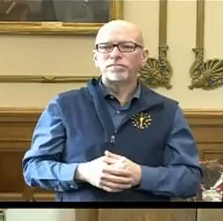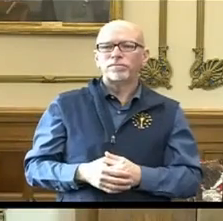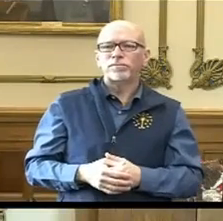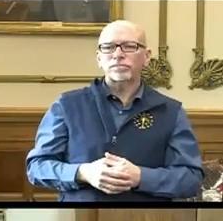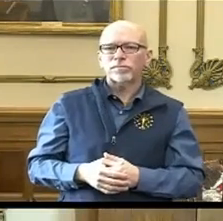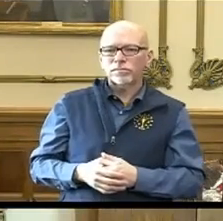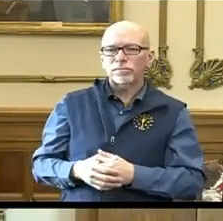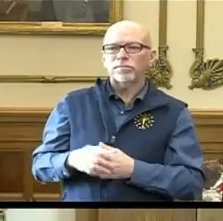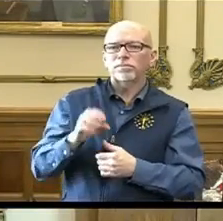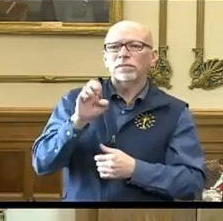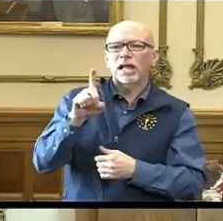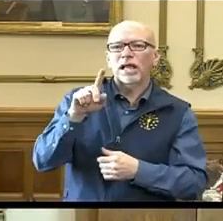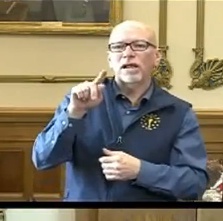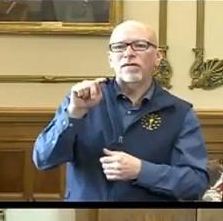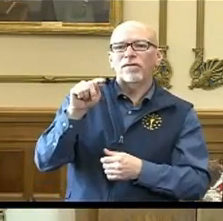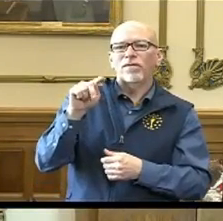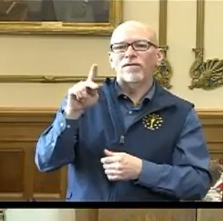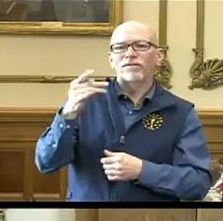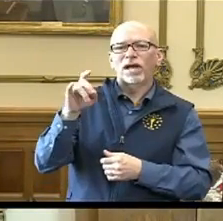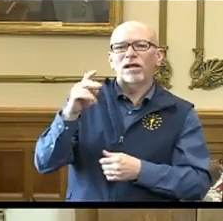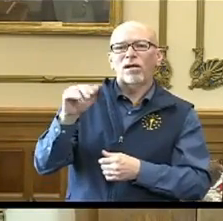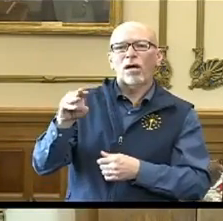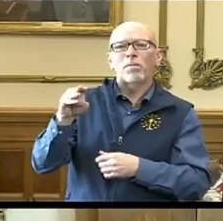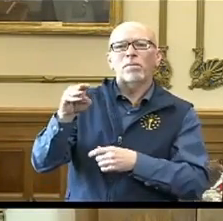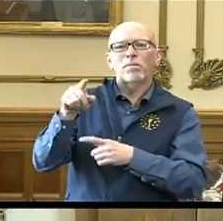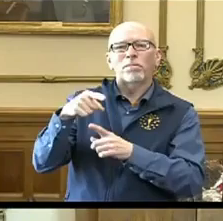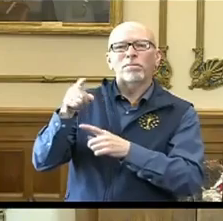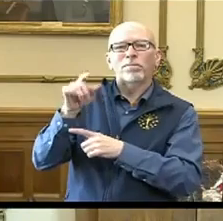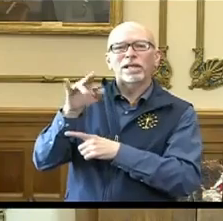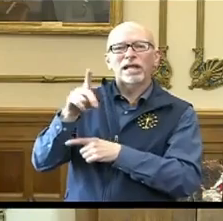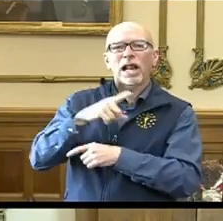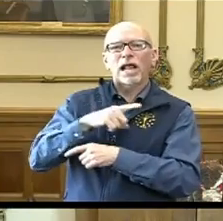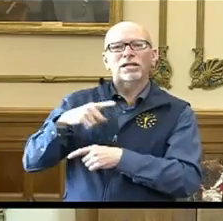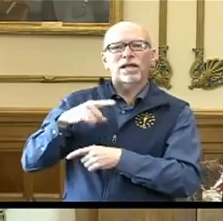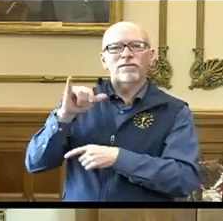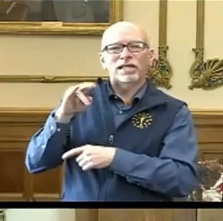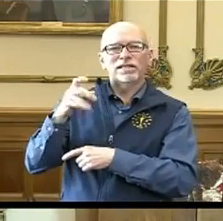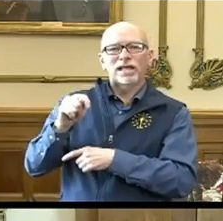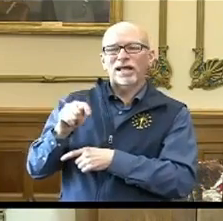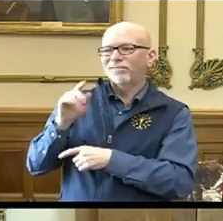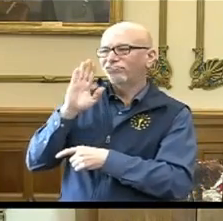Ed Feigenbaum, Indiana Legislative Insight. Afternoon, Ed.